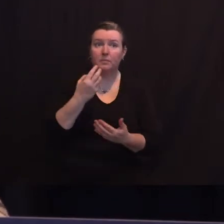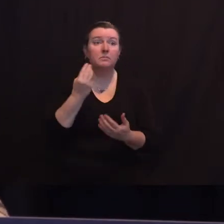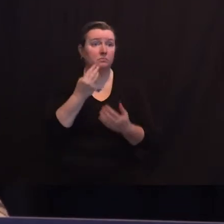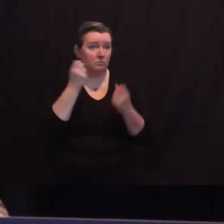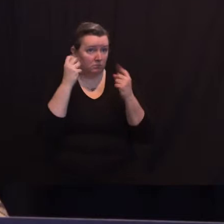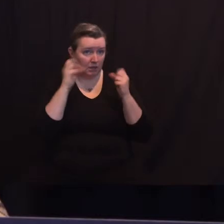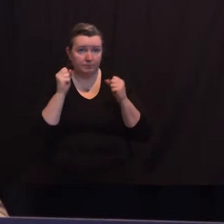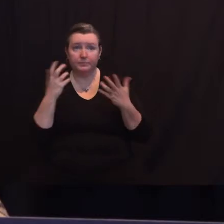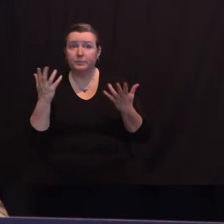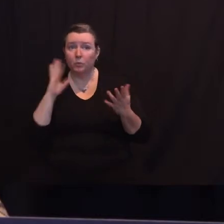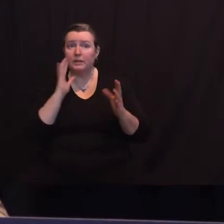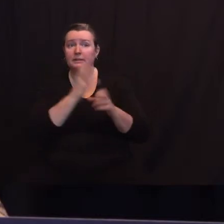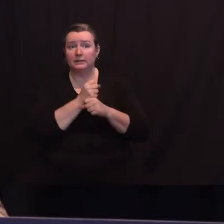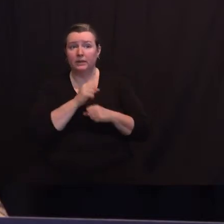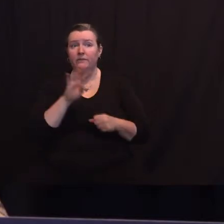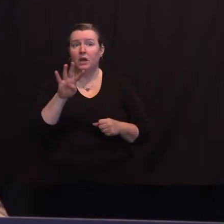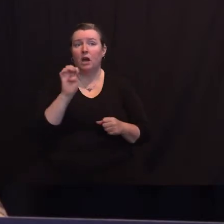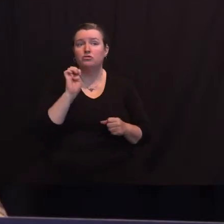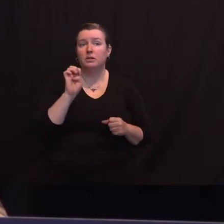getting